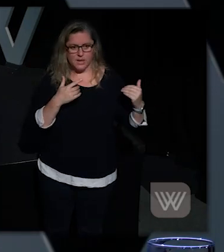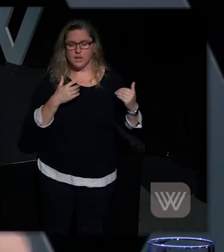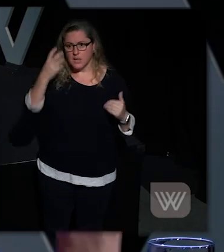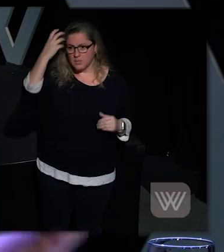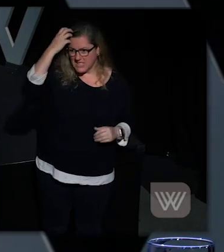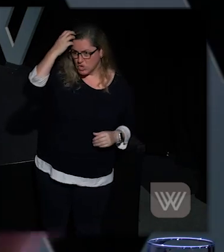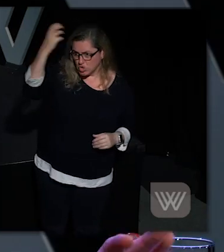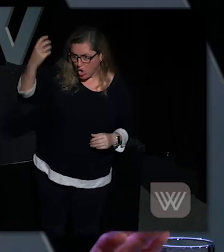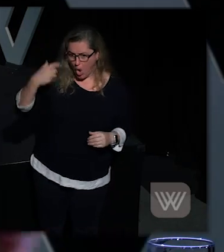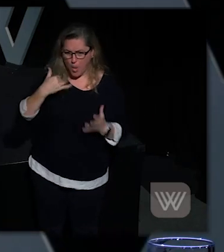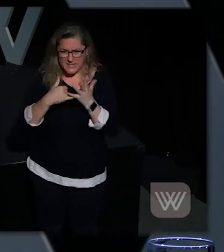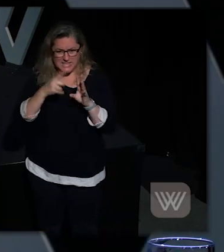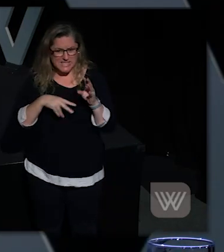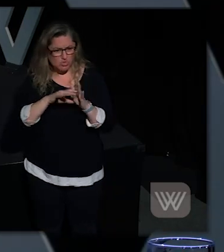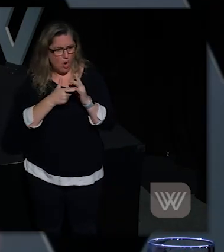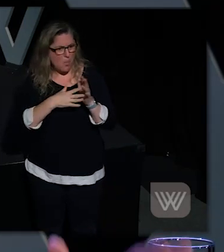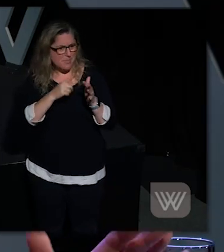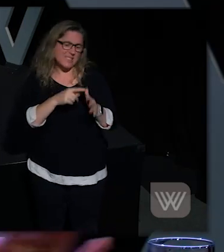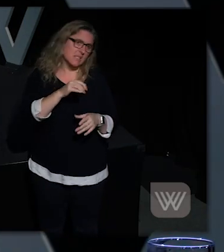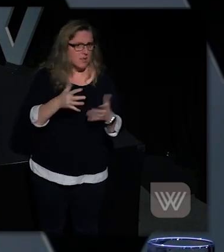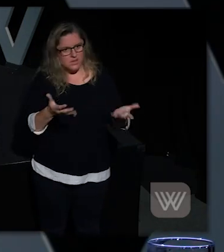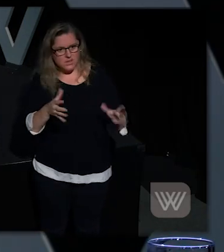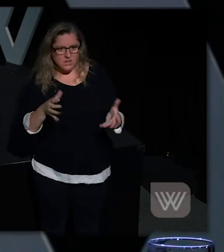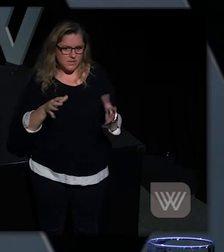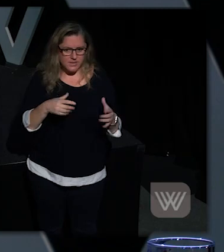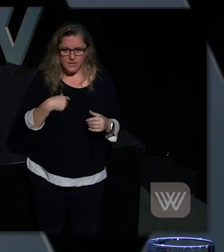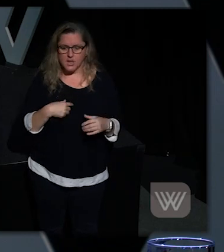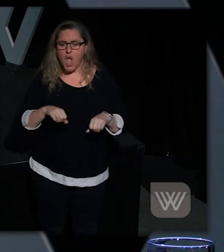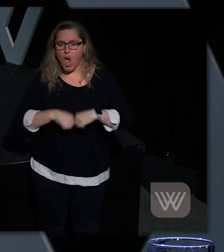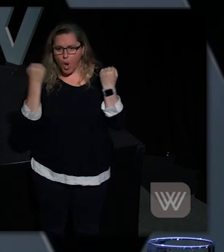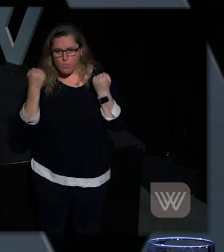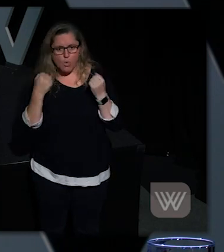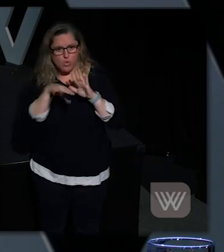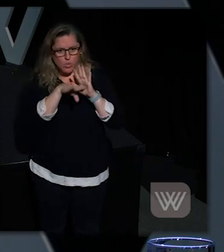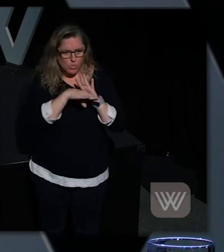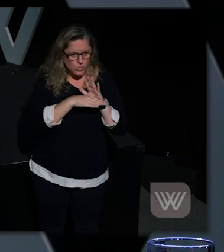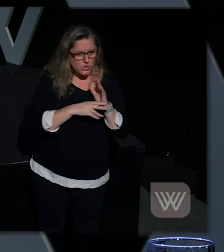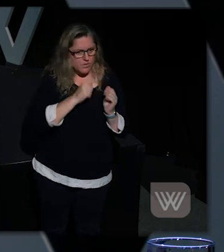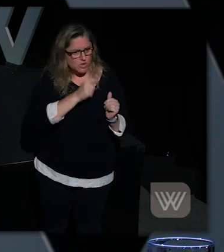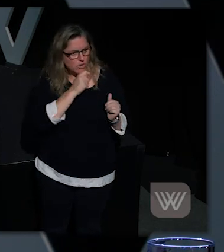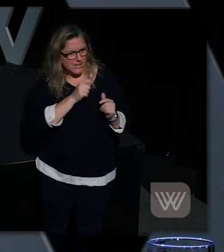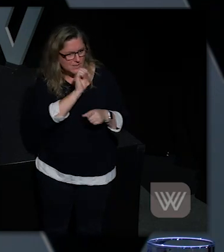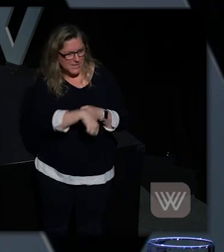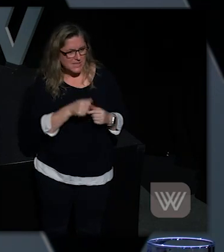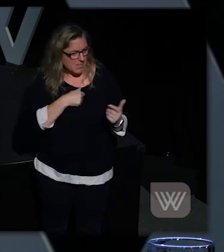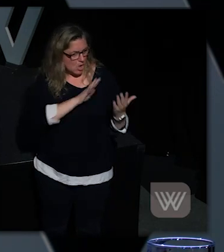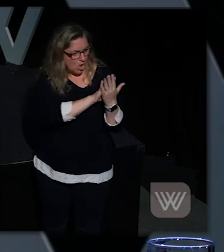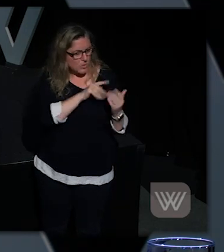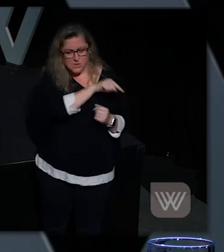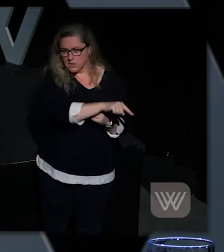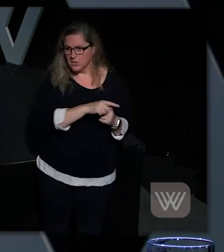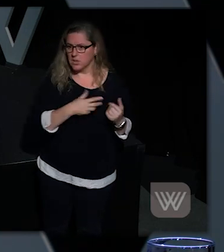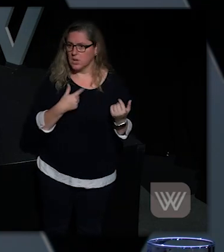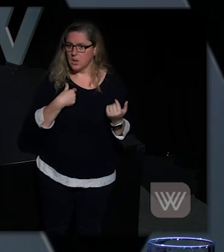syndrome, yes, I did get very close to them. I did deliberately break all the rules of journalism, but I still did hold them to